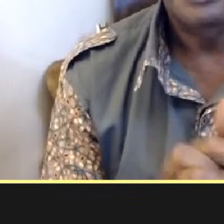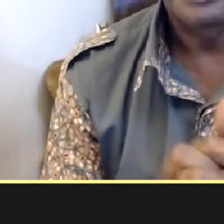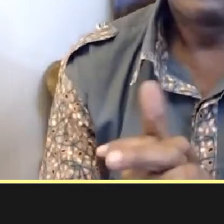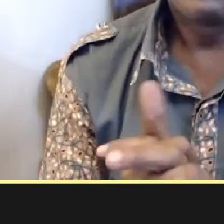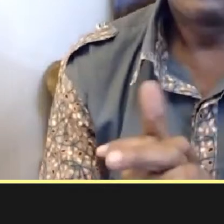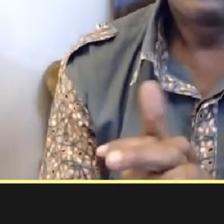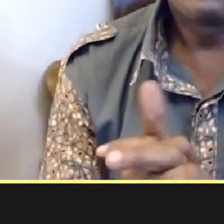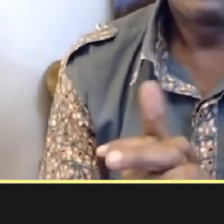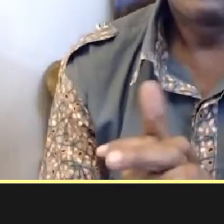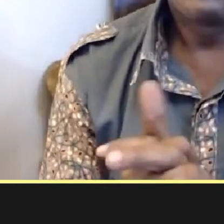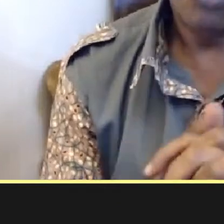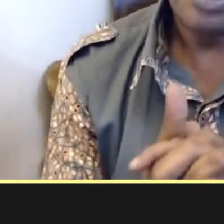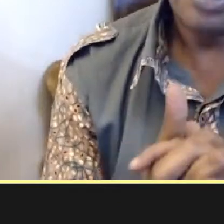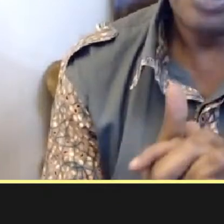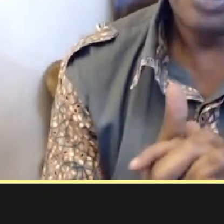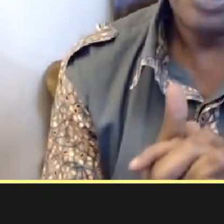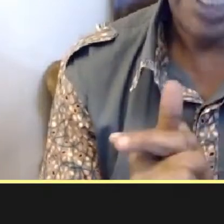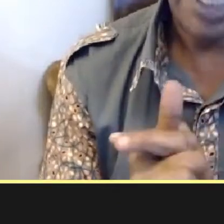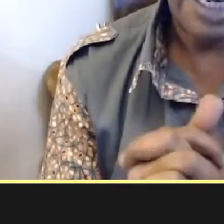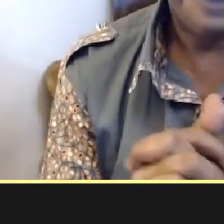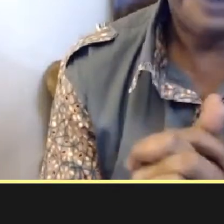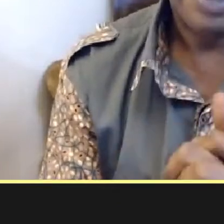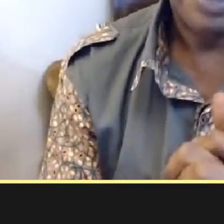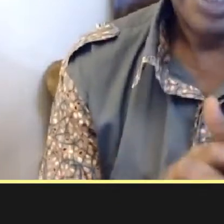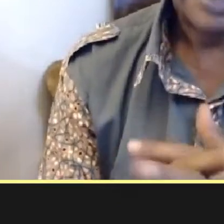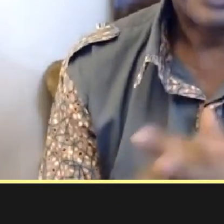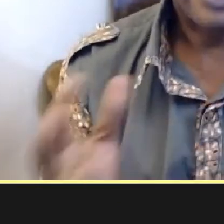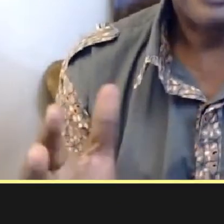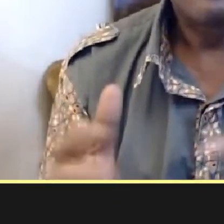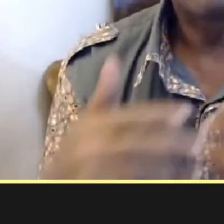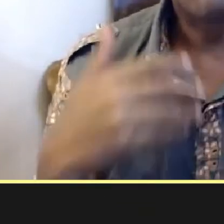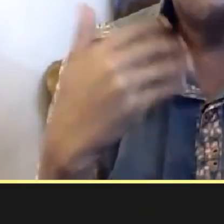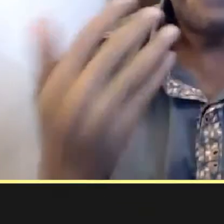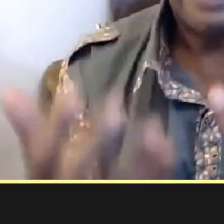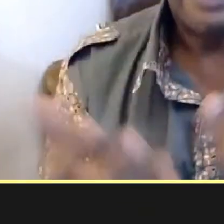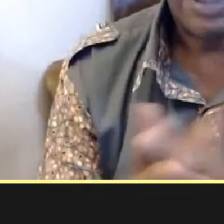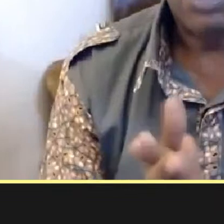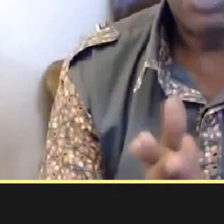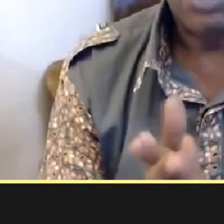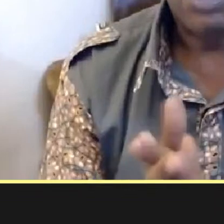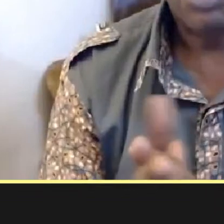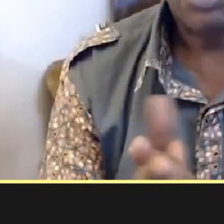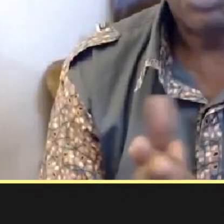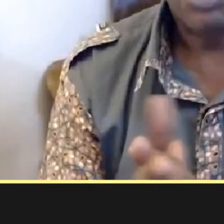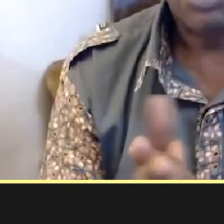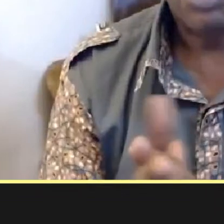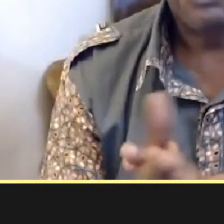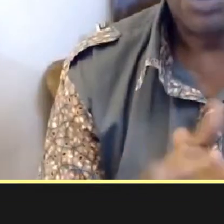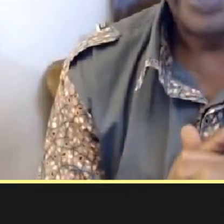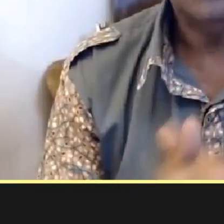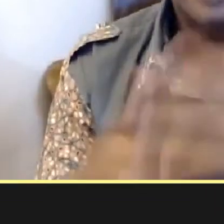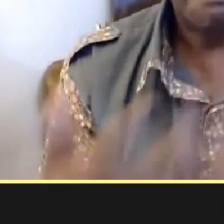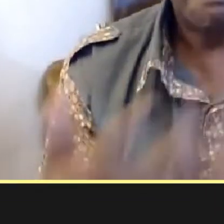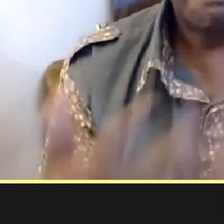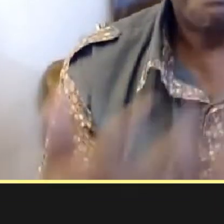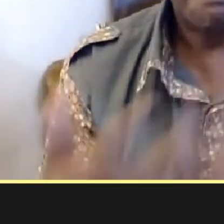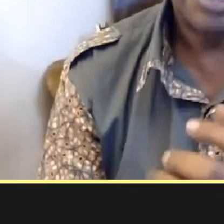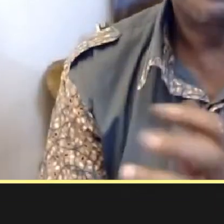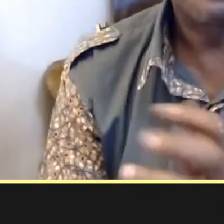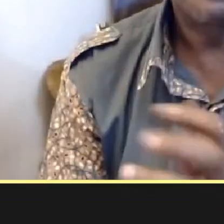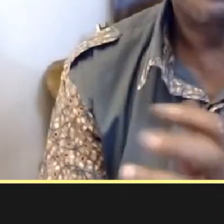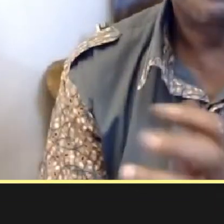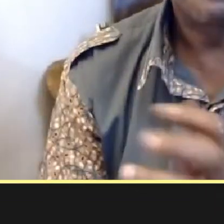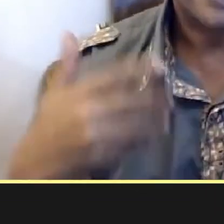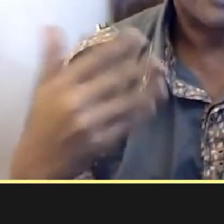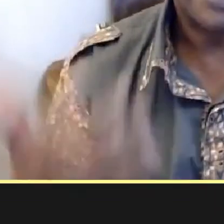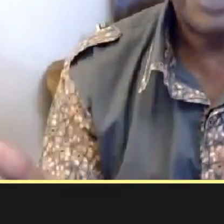better parents of their children's online safety. And again, you go further out of your way to support the